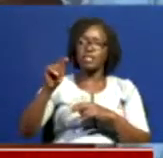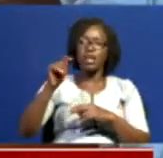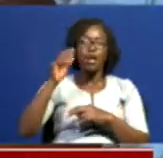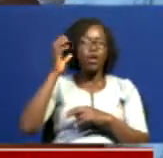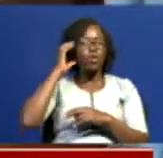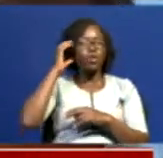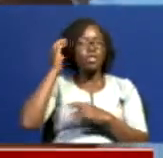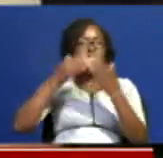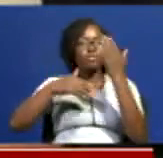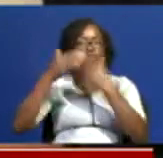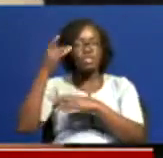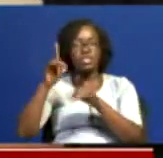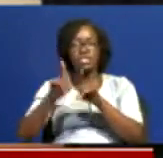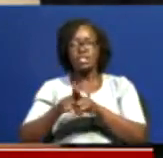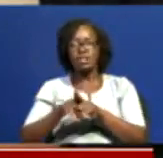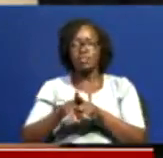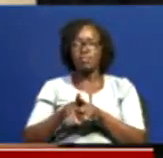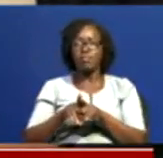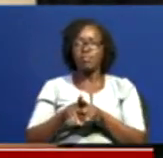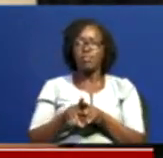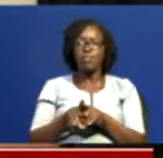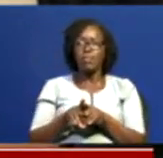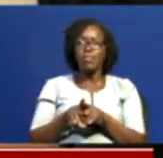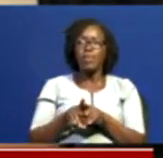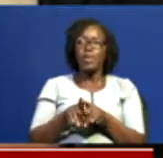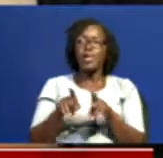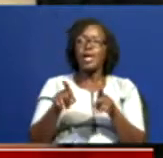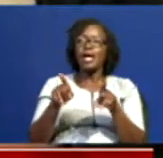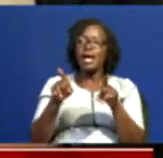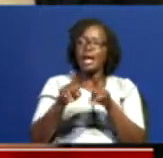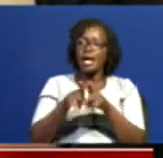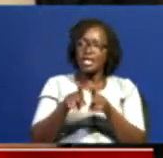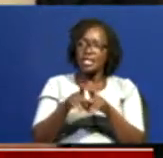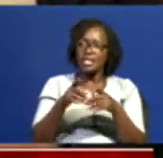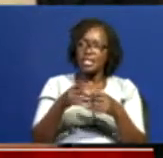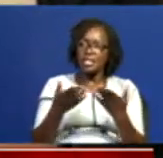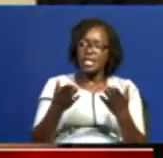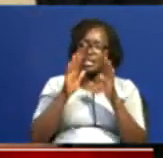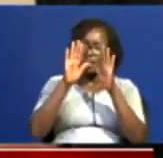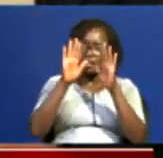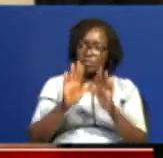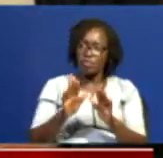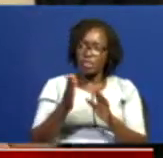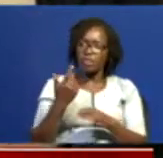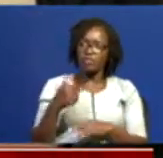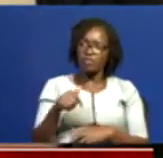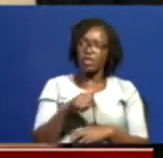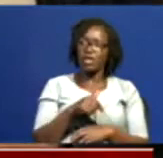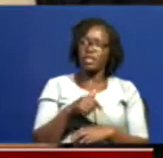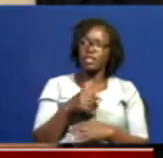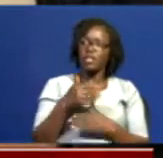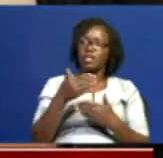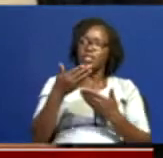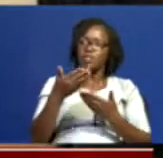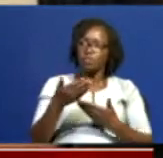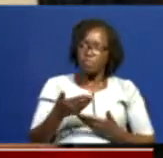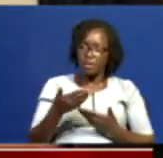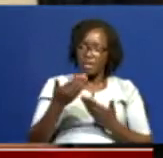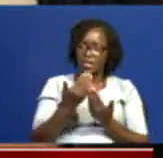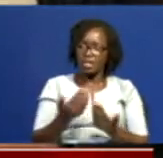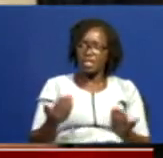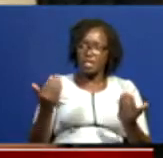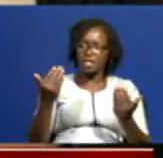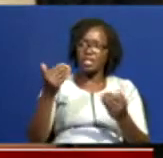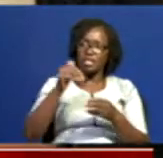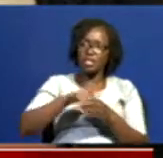even universities. And as karatekas, we thought it was important for us to bring kids on board so